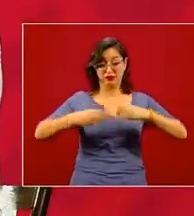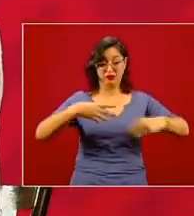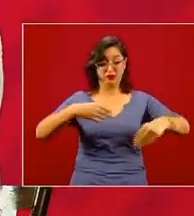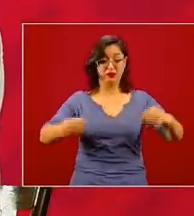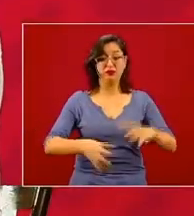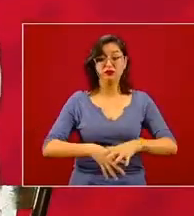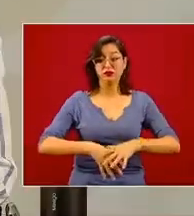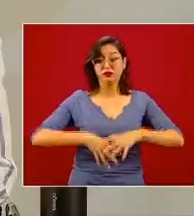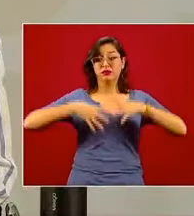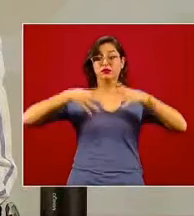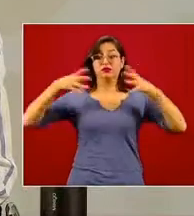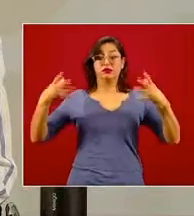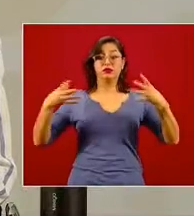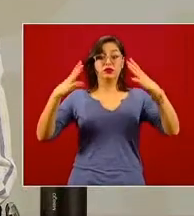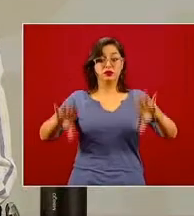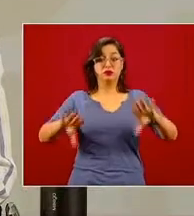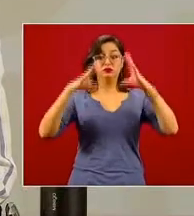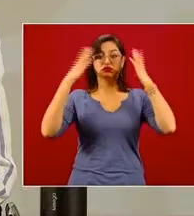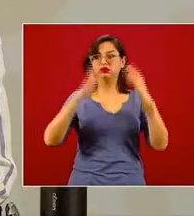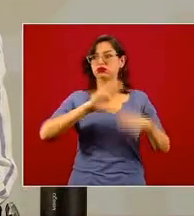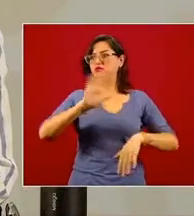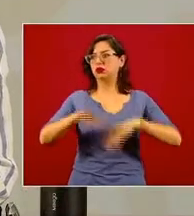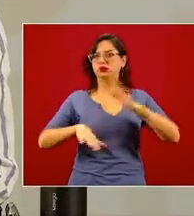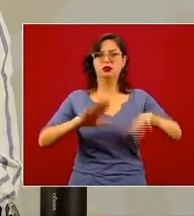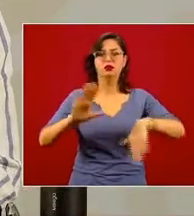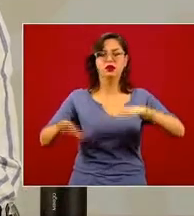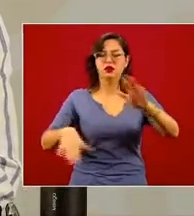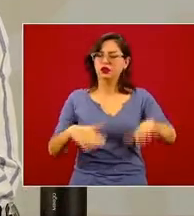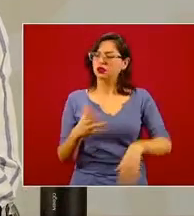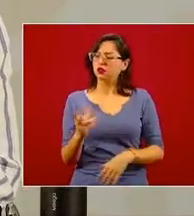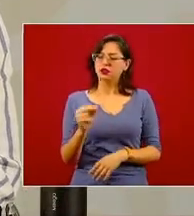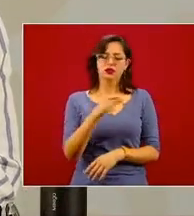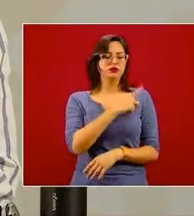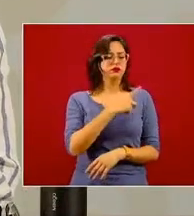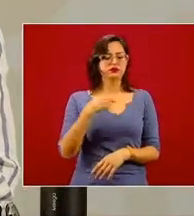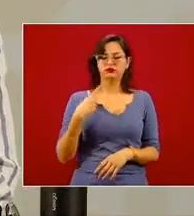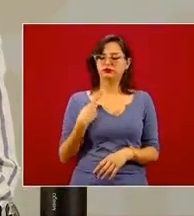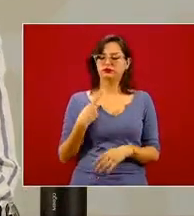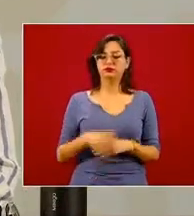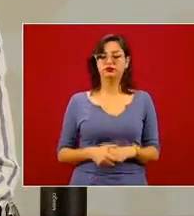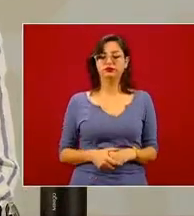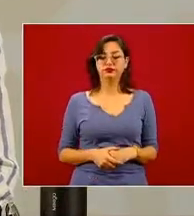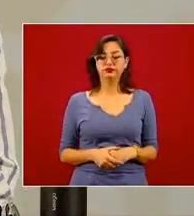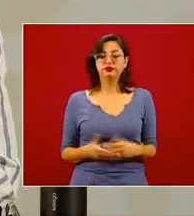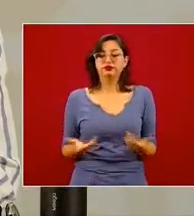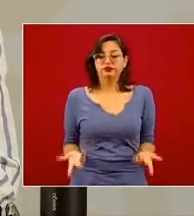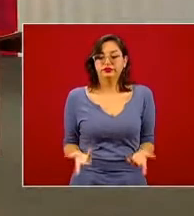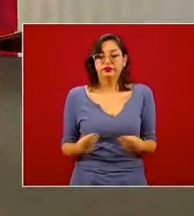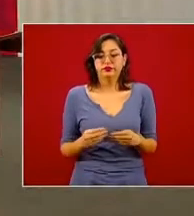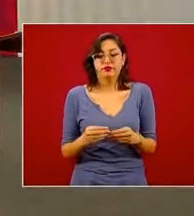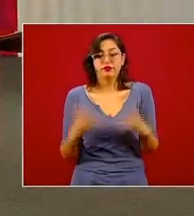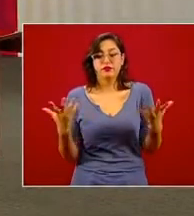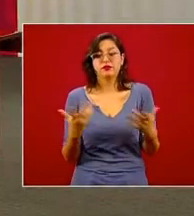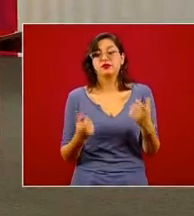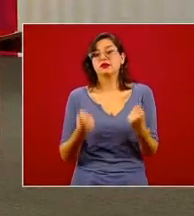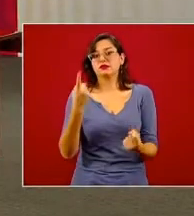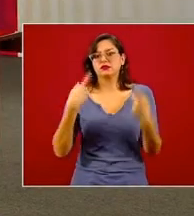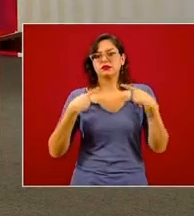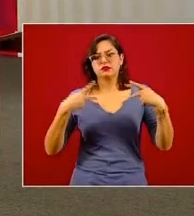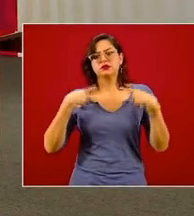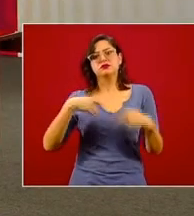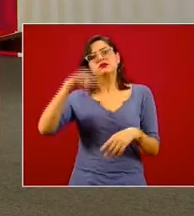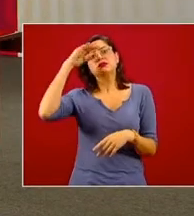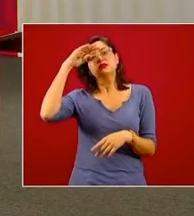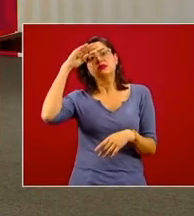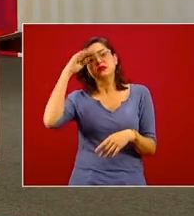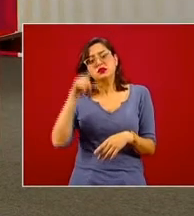There is a very real risk for it to, so that transmissions go back and increase,